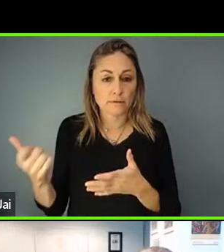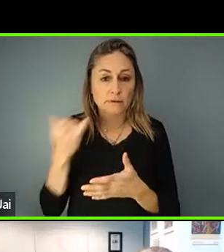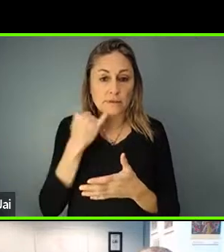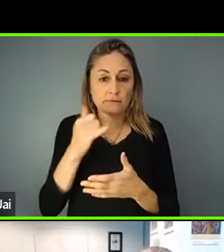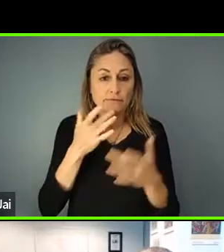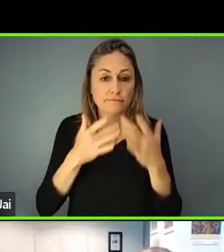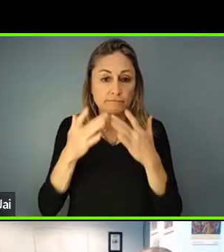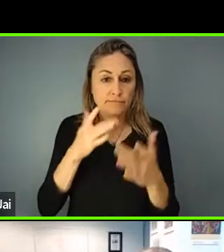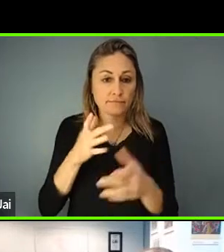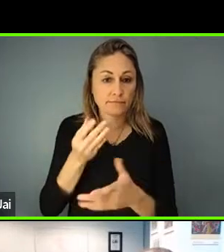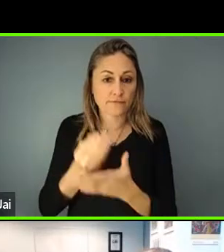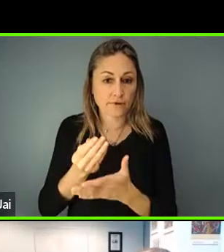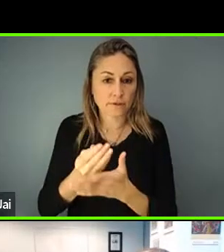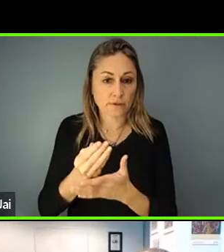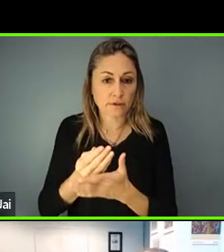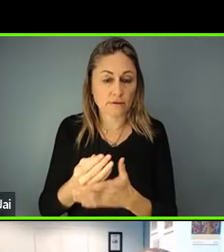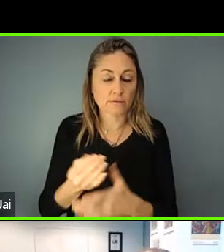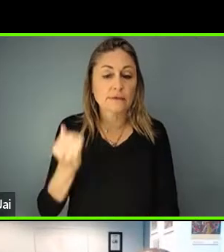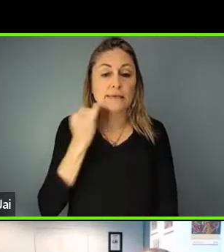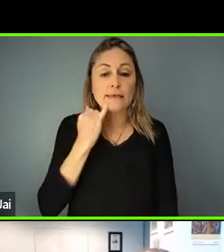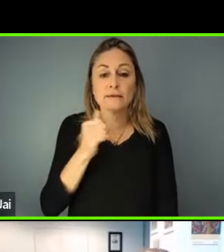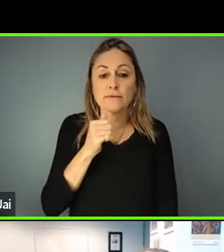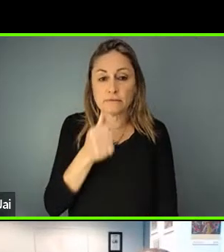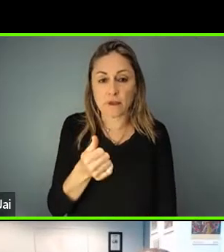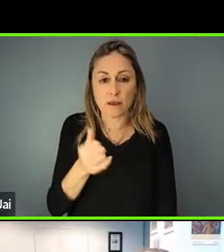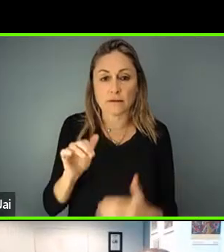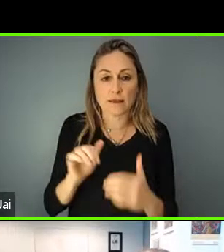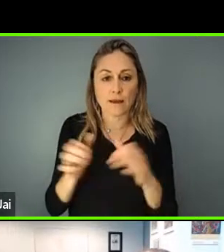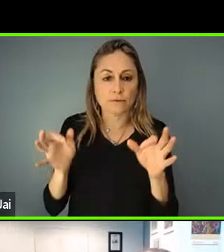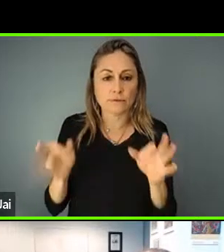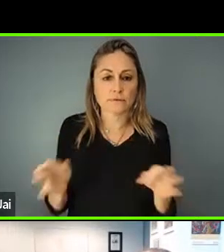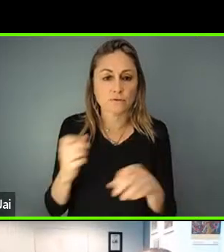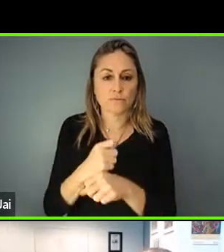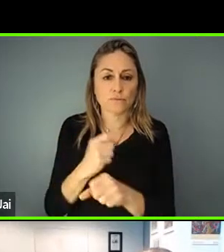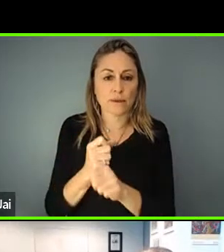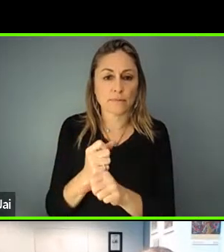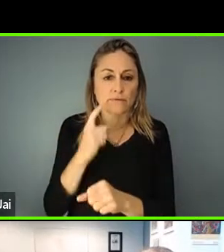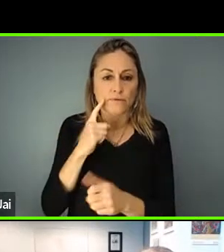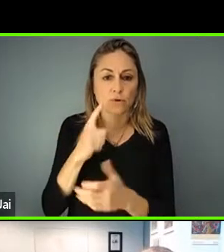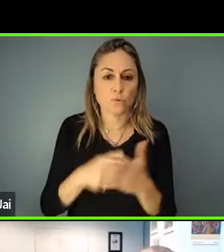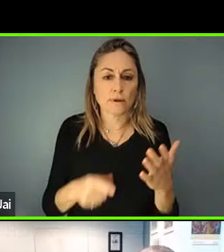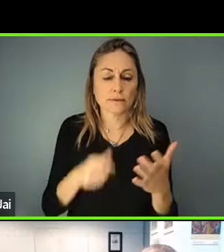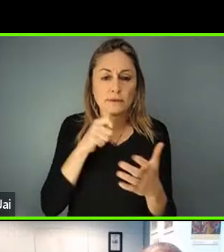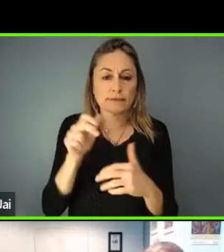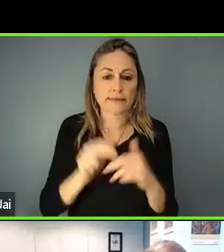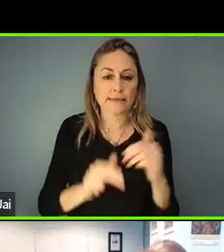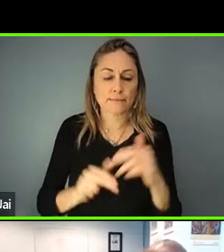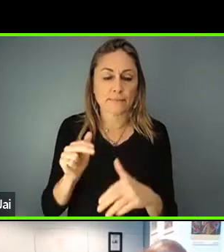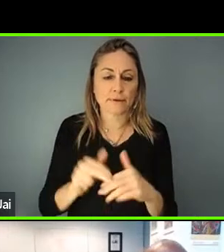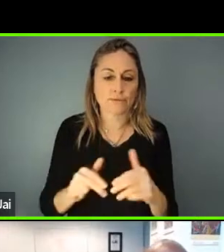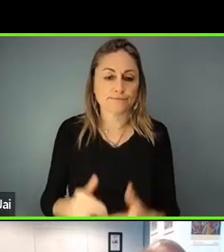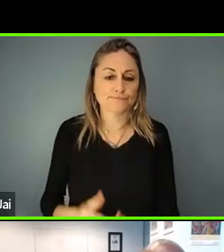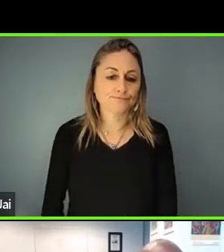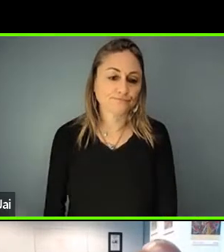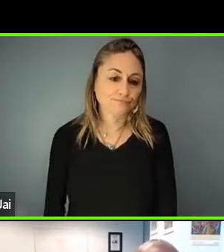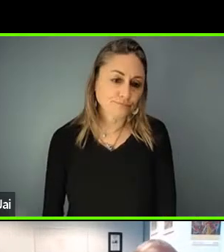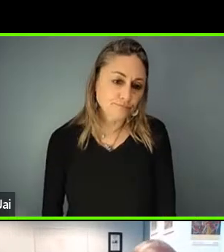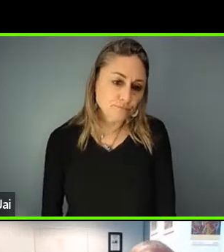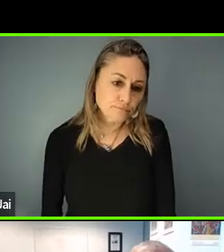enough? If not, how would decisions be made for what does not get built as part of the project?